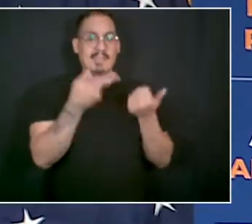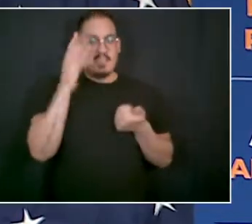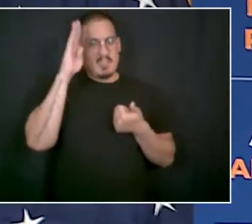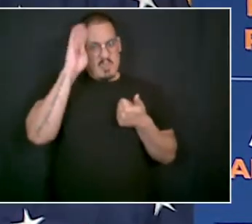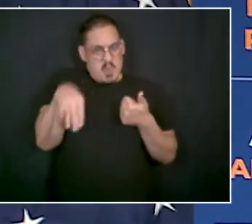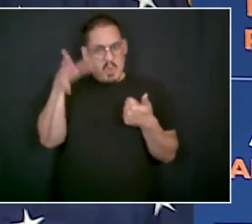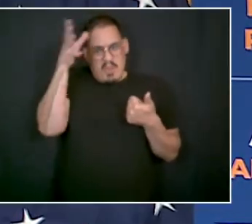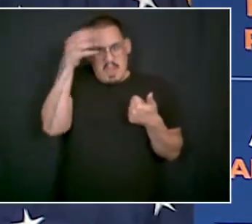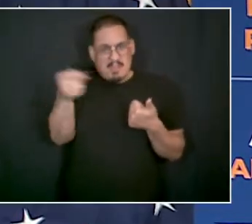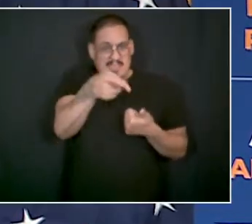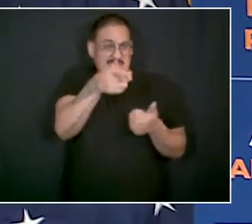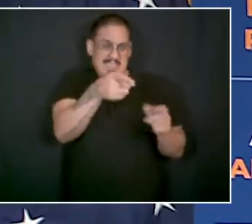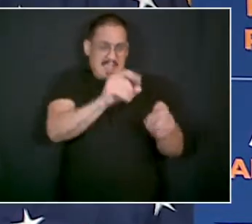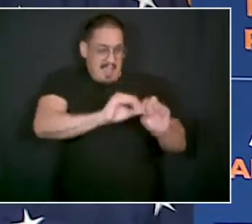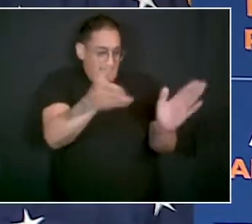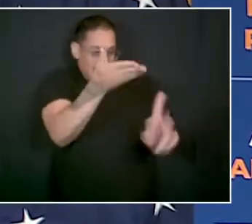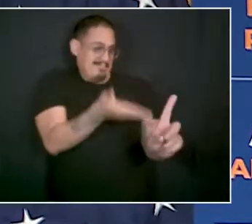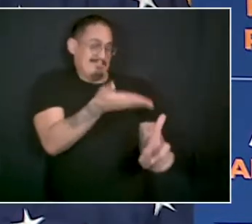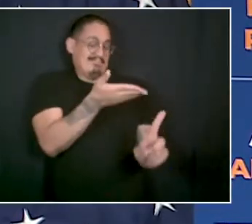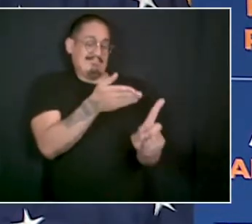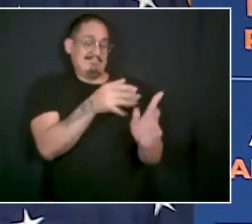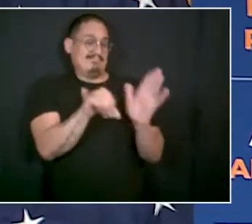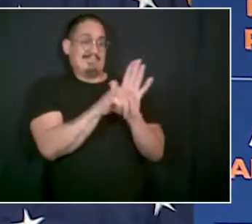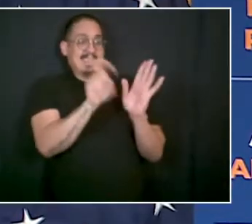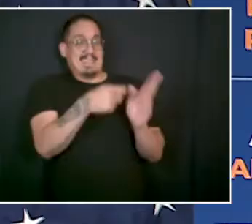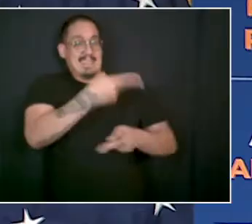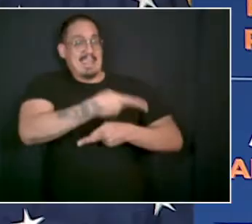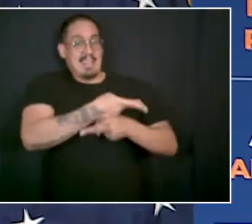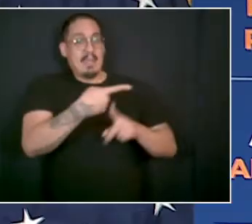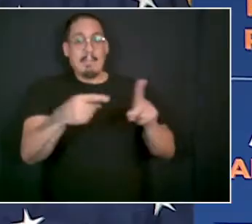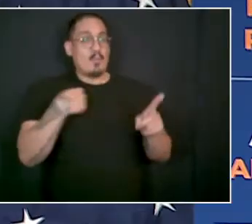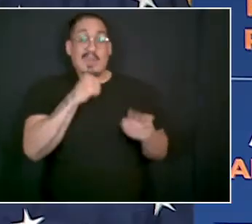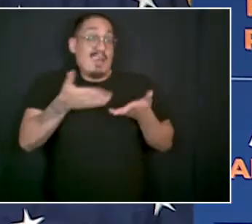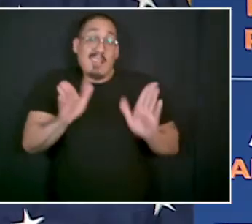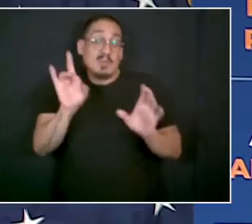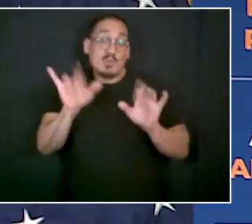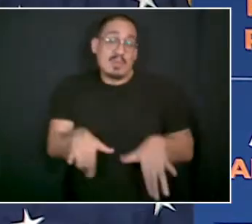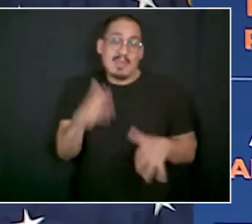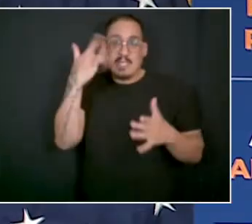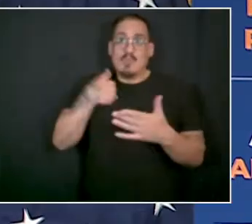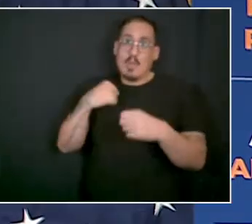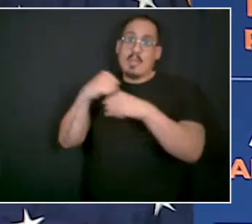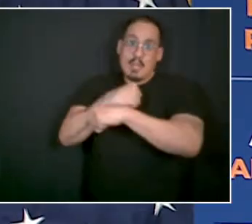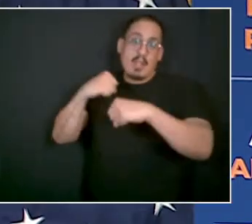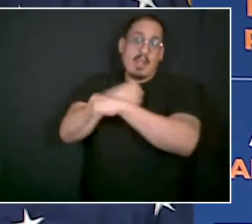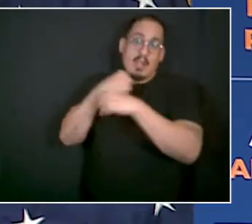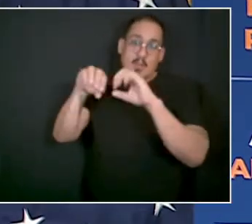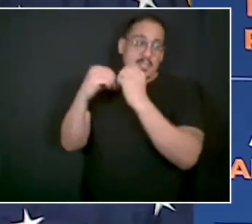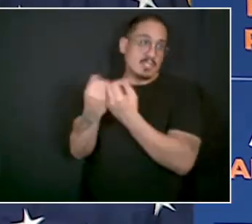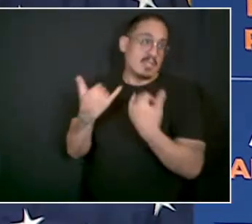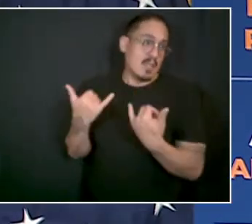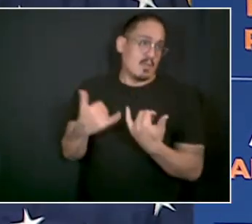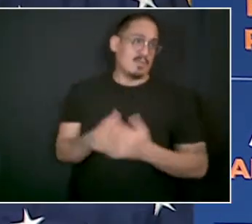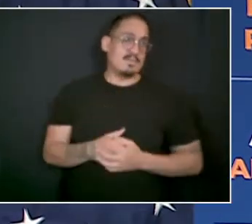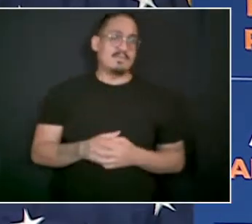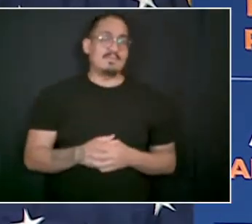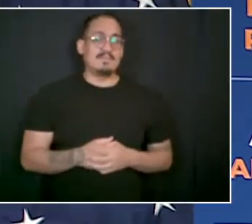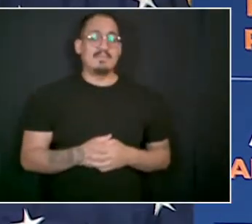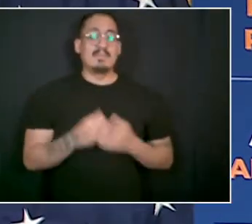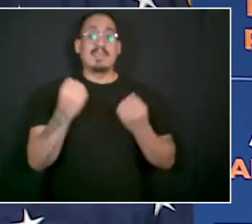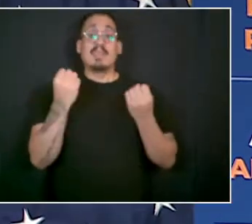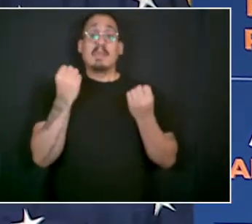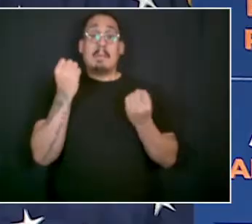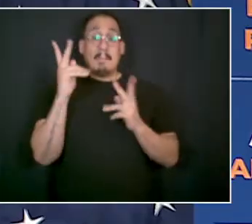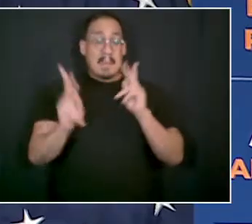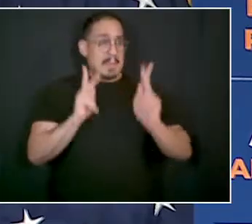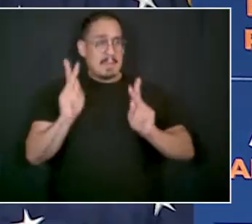that this person needs care. But the laws don't allow us to do this. That's why we're fighting in Albany right now. And so many who are critiquing